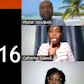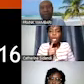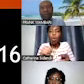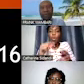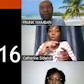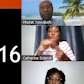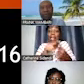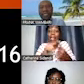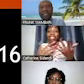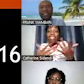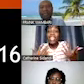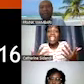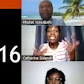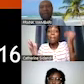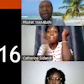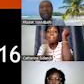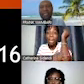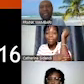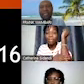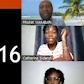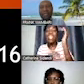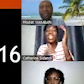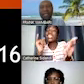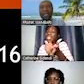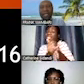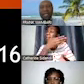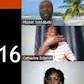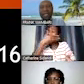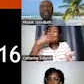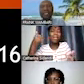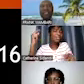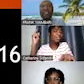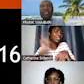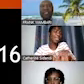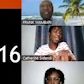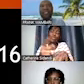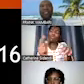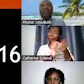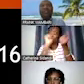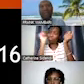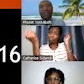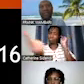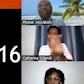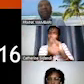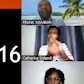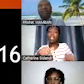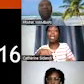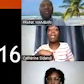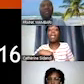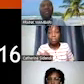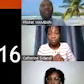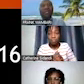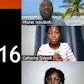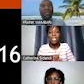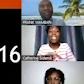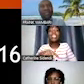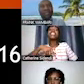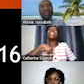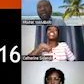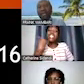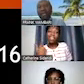things are really, really bad, that is the best time to reinvent yourself. And myself, as Frank Wabali,